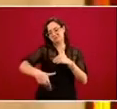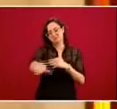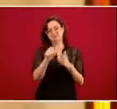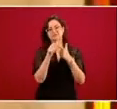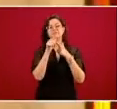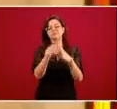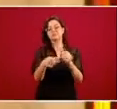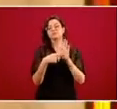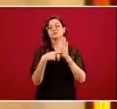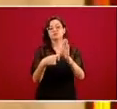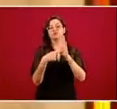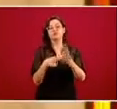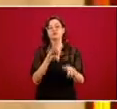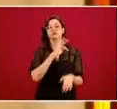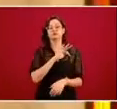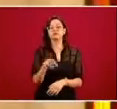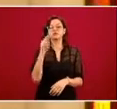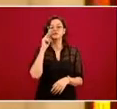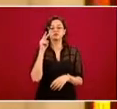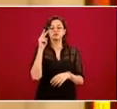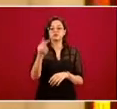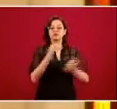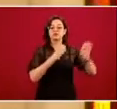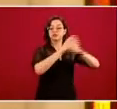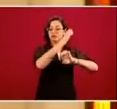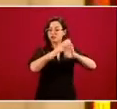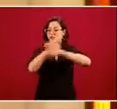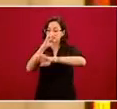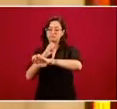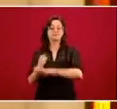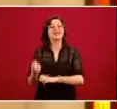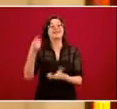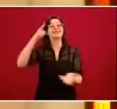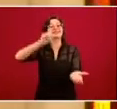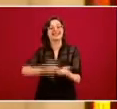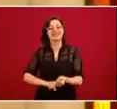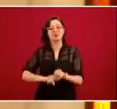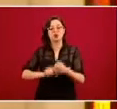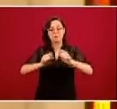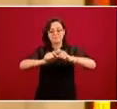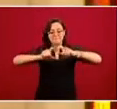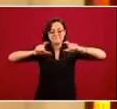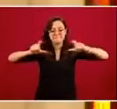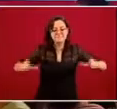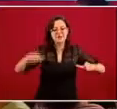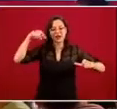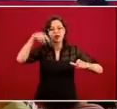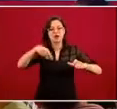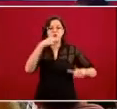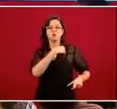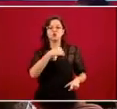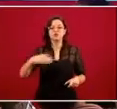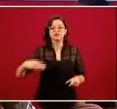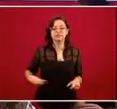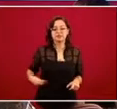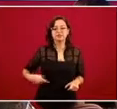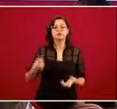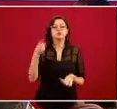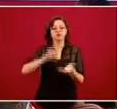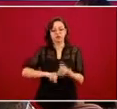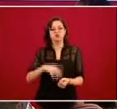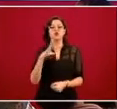today. This morning we presented this map, and this is the distribution not only per state but per